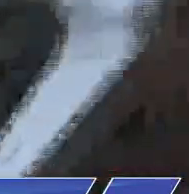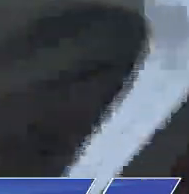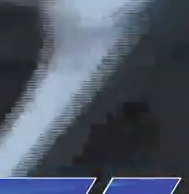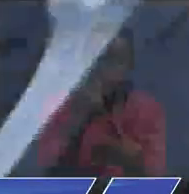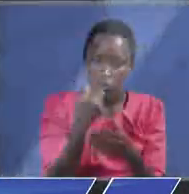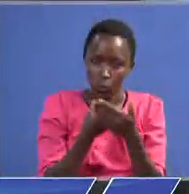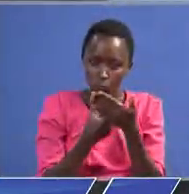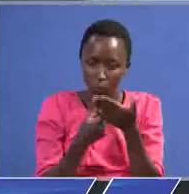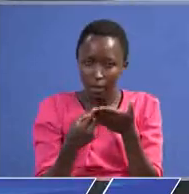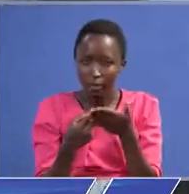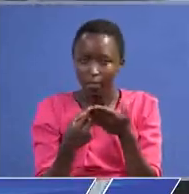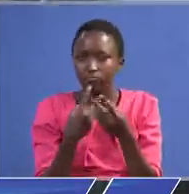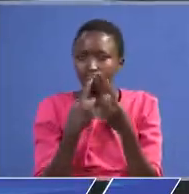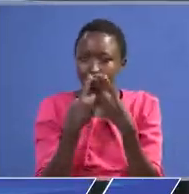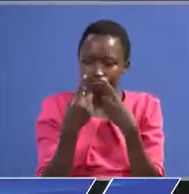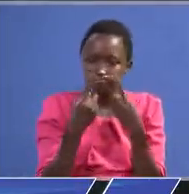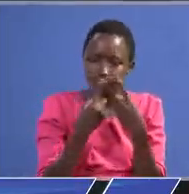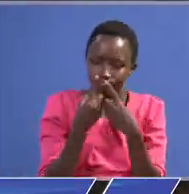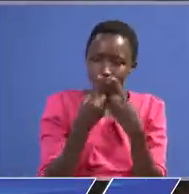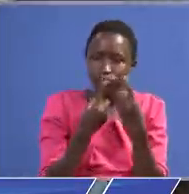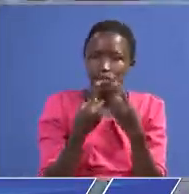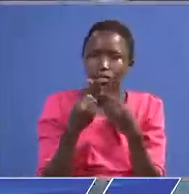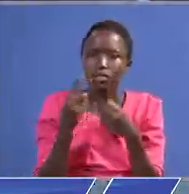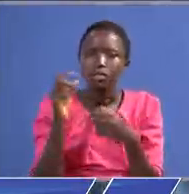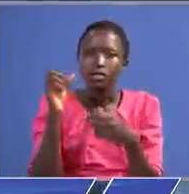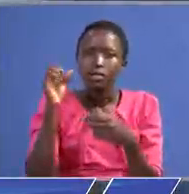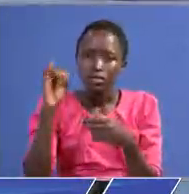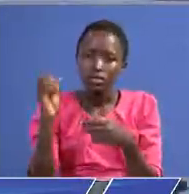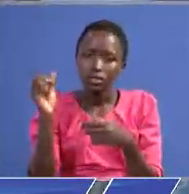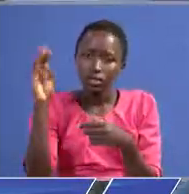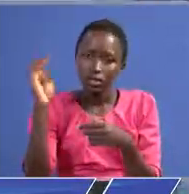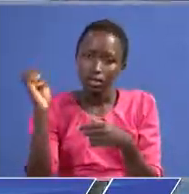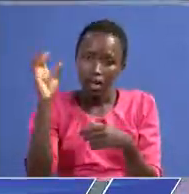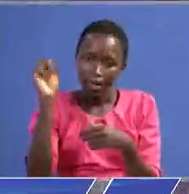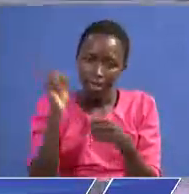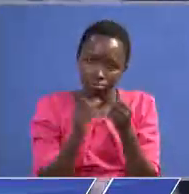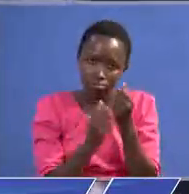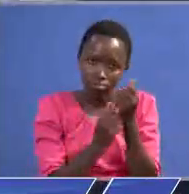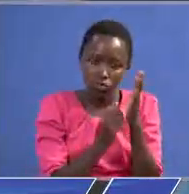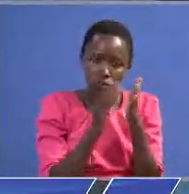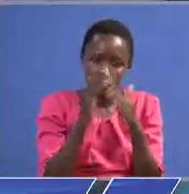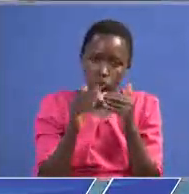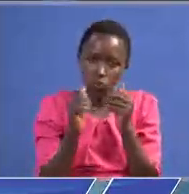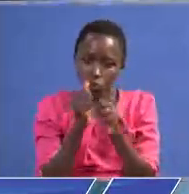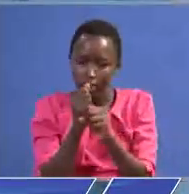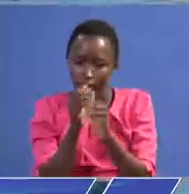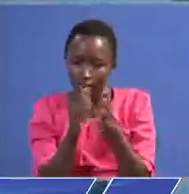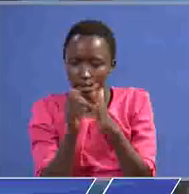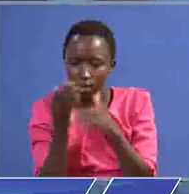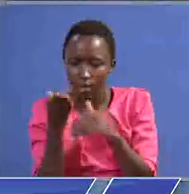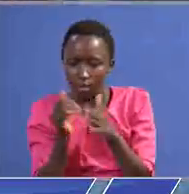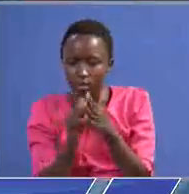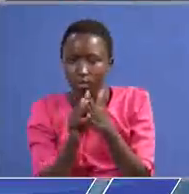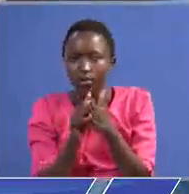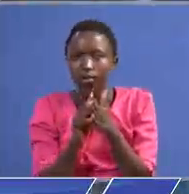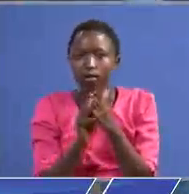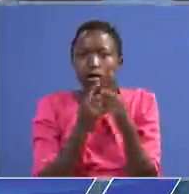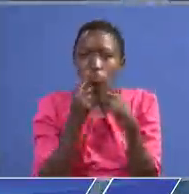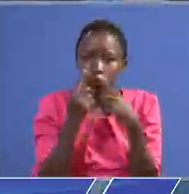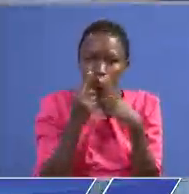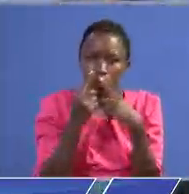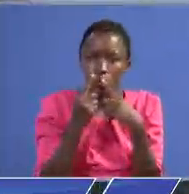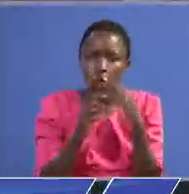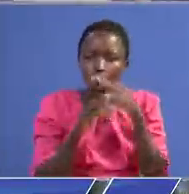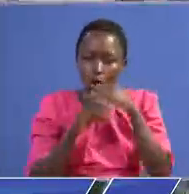After a week of heated debate sparked off by Siaya Senator James Orengo's bid to impeach Deputy President William Ruto, talks by